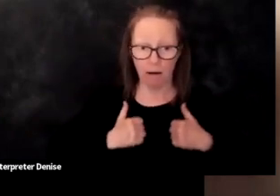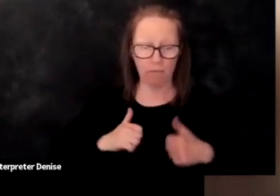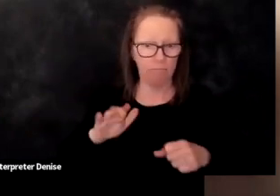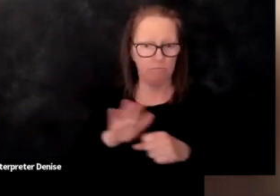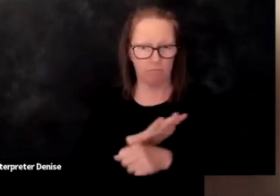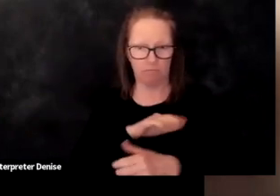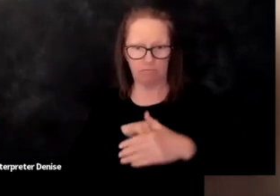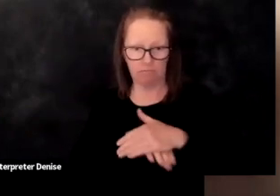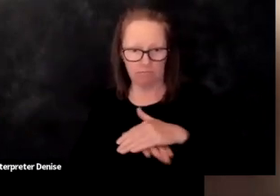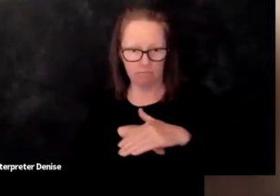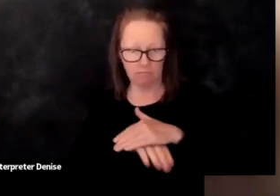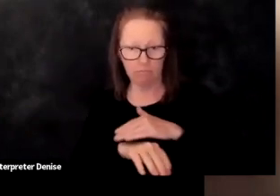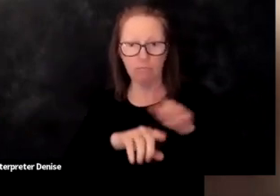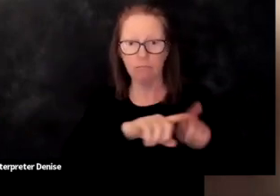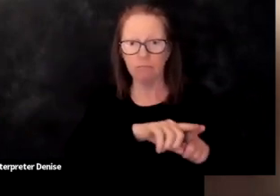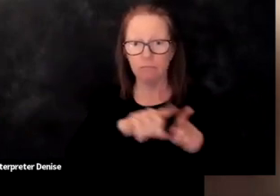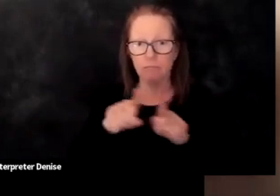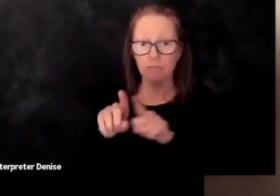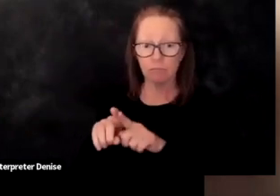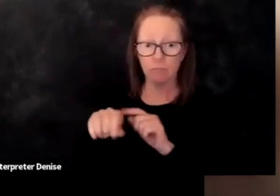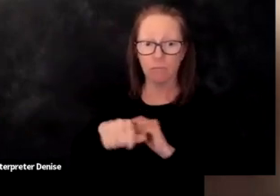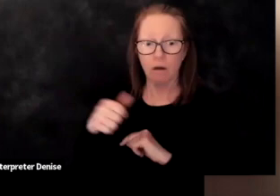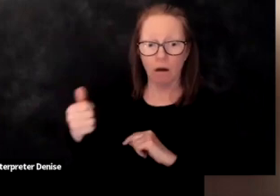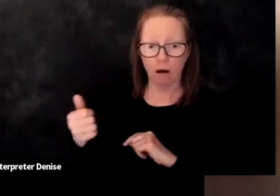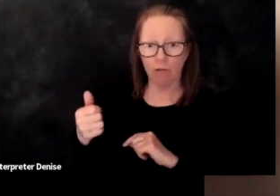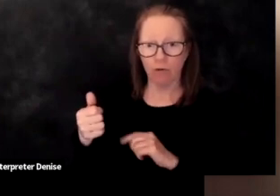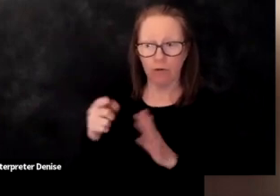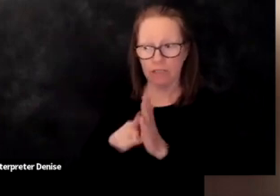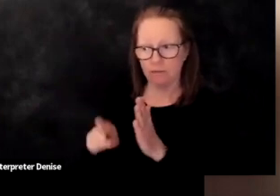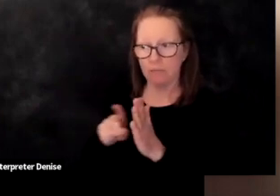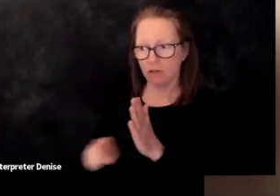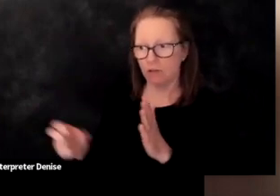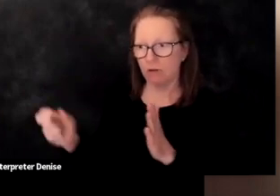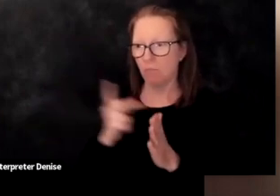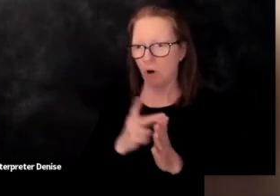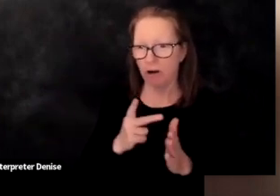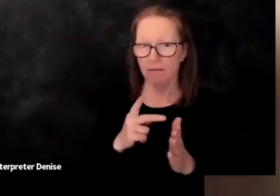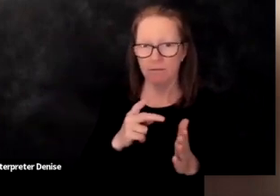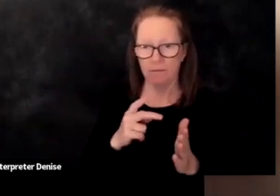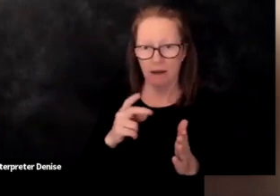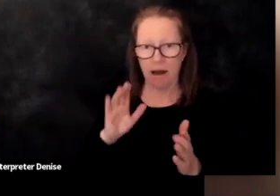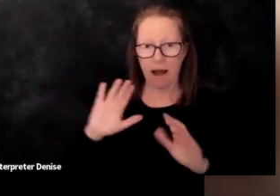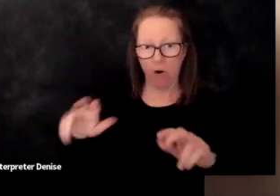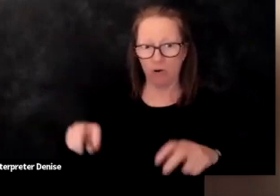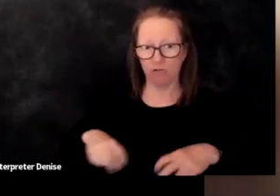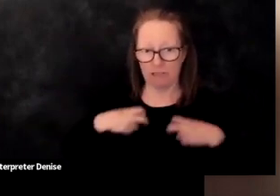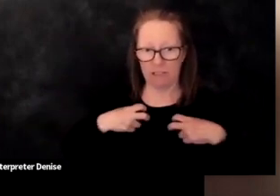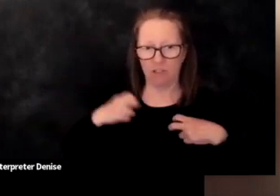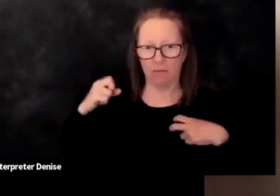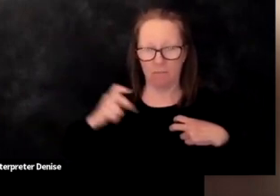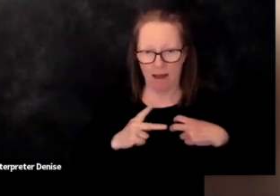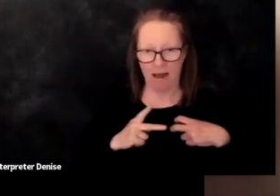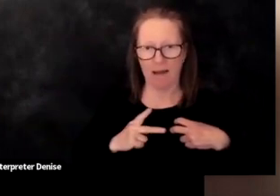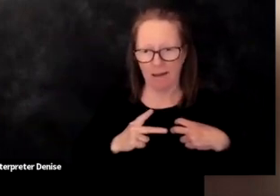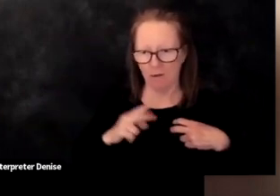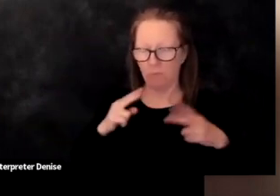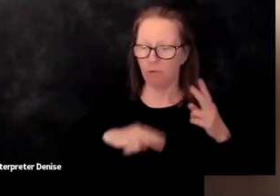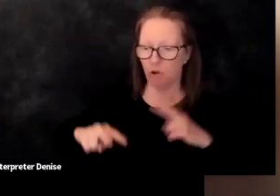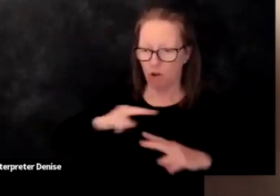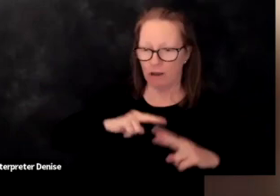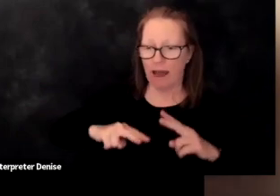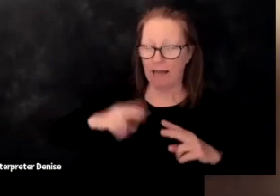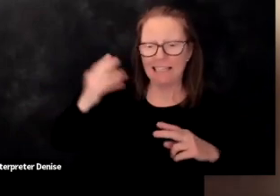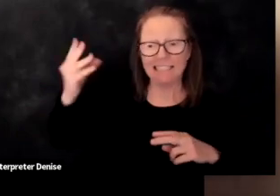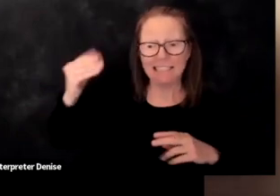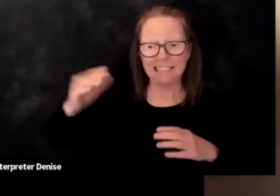we'll do another inspection as part of this transition back to us. Take a look at any exterior items. So appreciate the question.